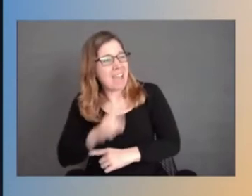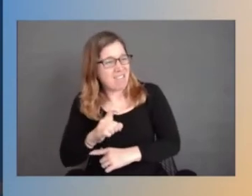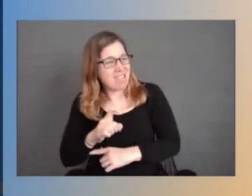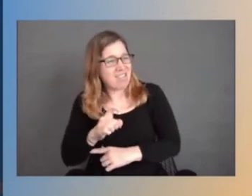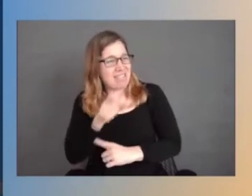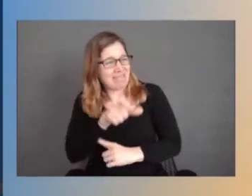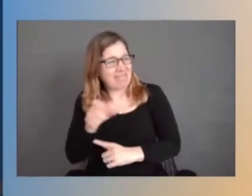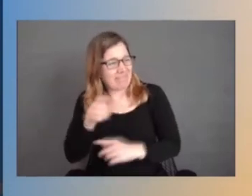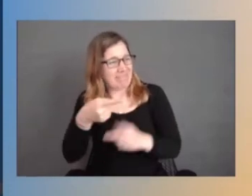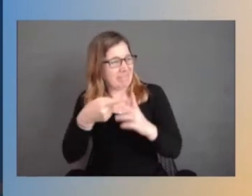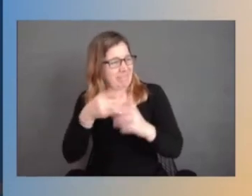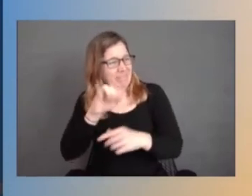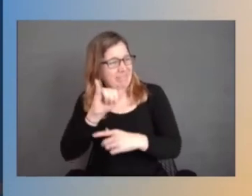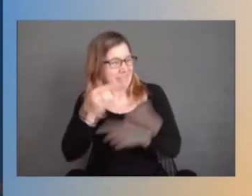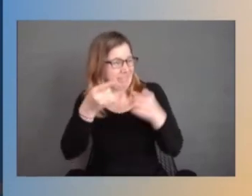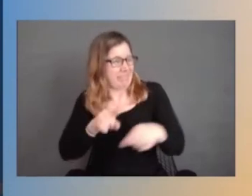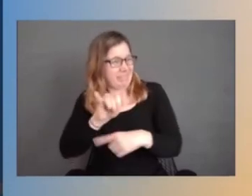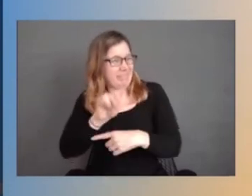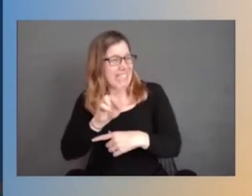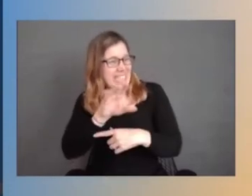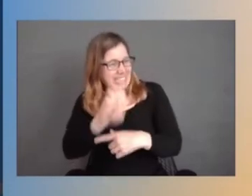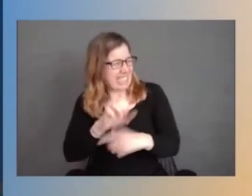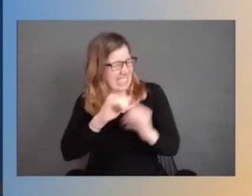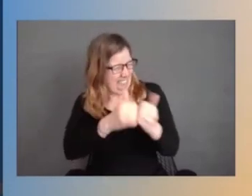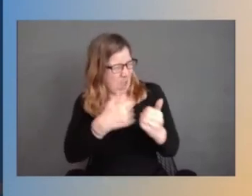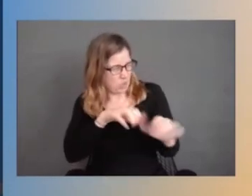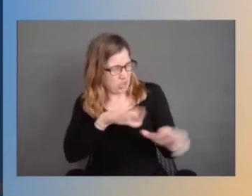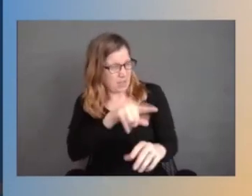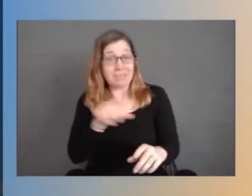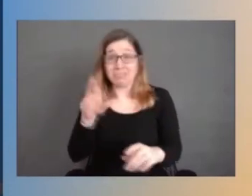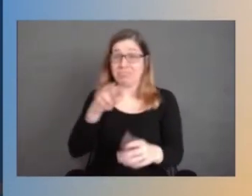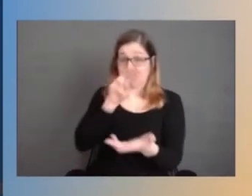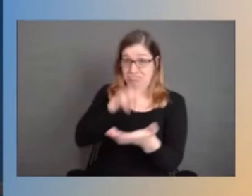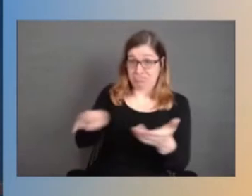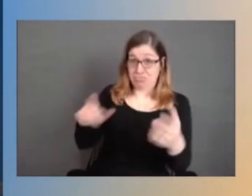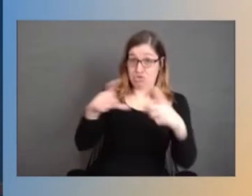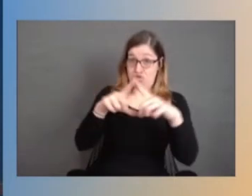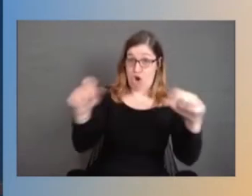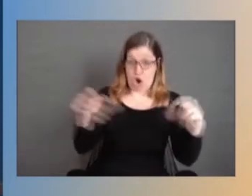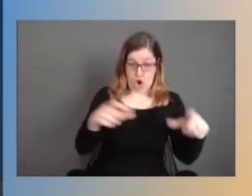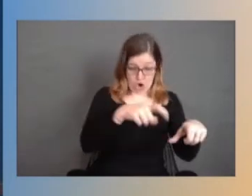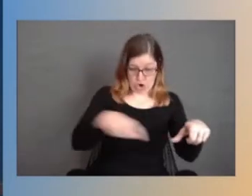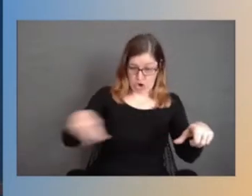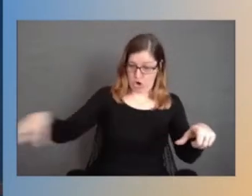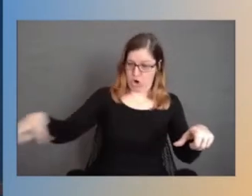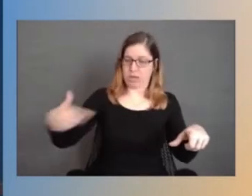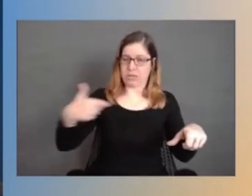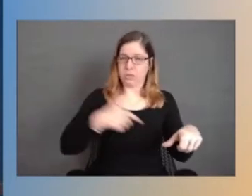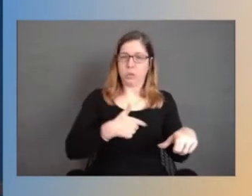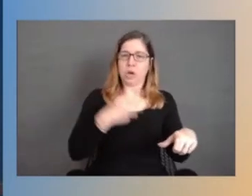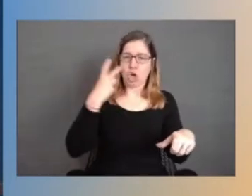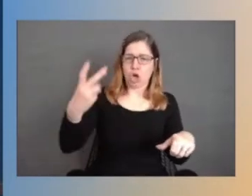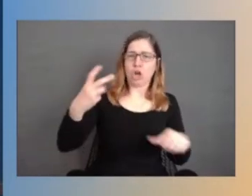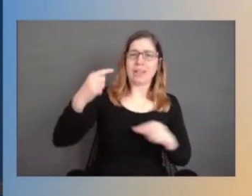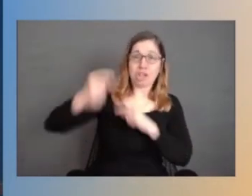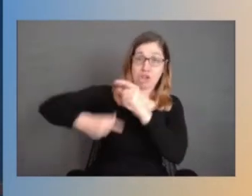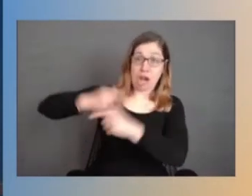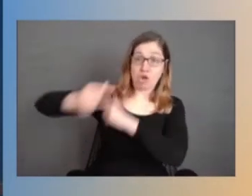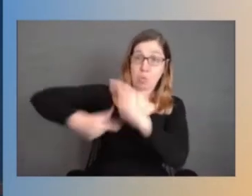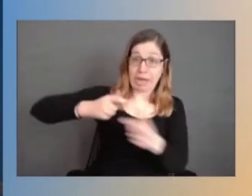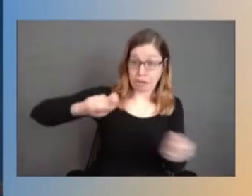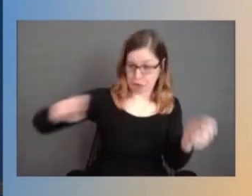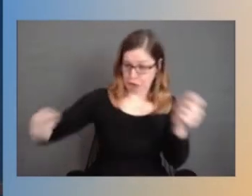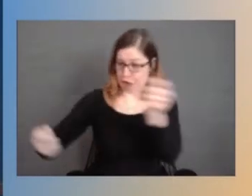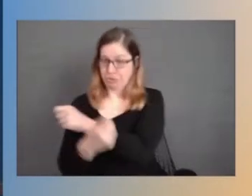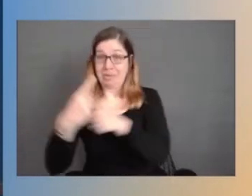So if we look at these cards and we kind of walk through the journey, the first couple cards, and so basically the